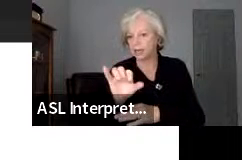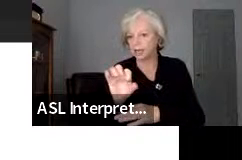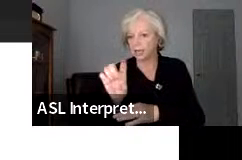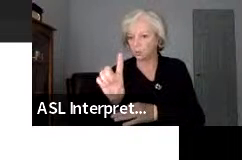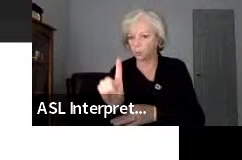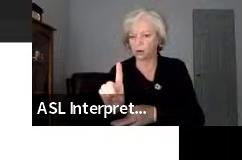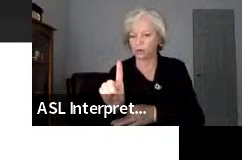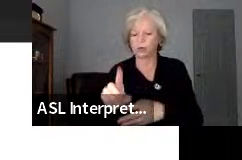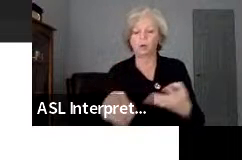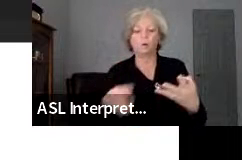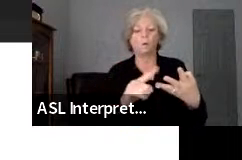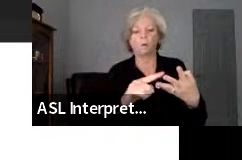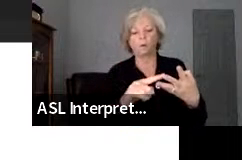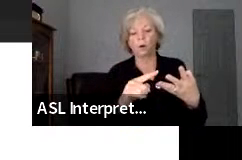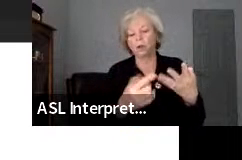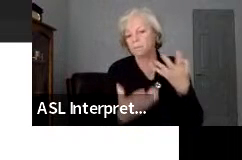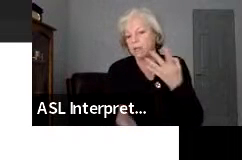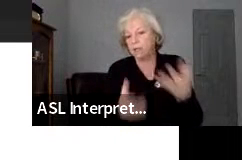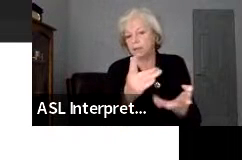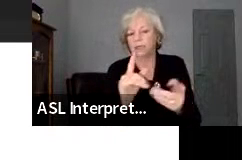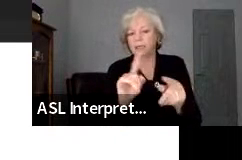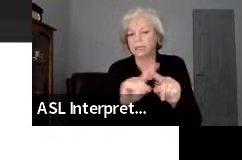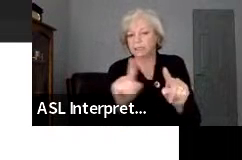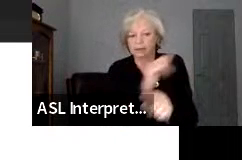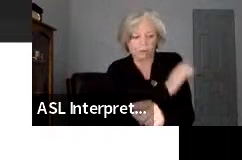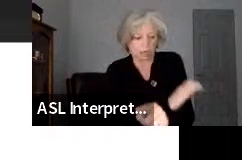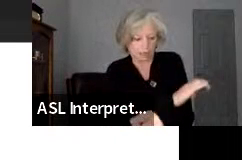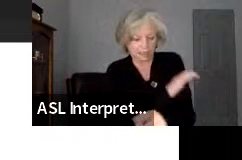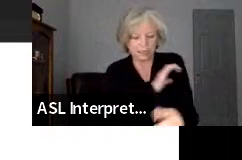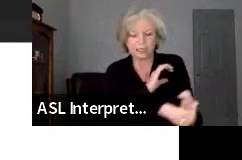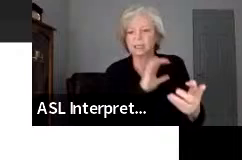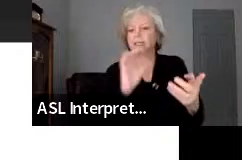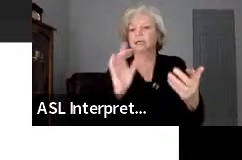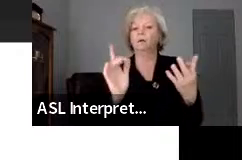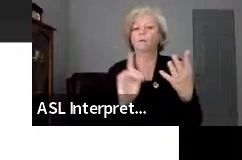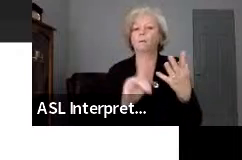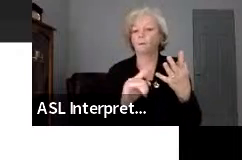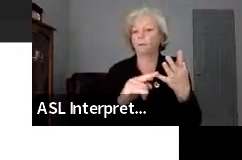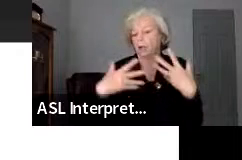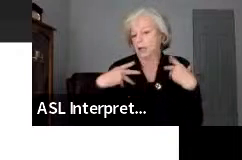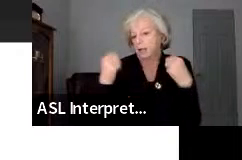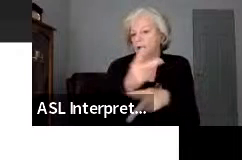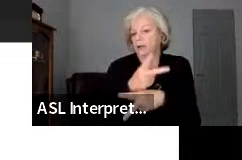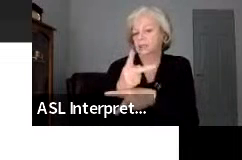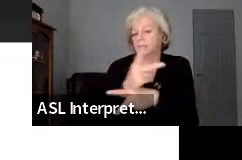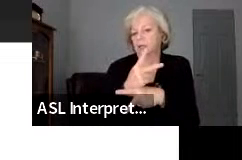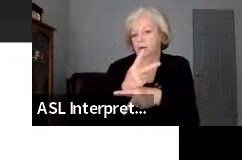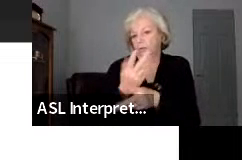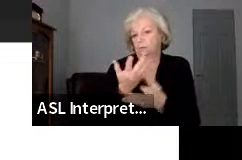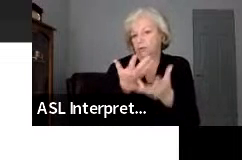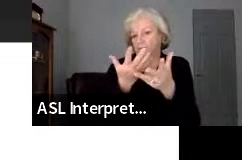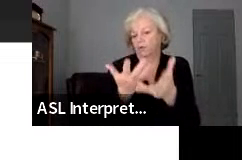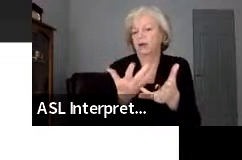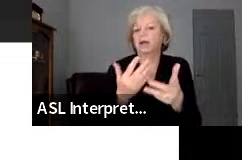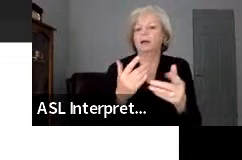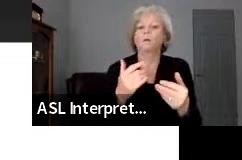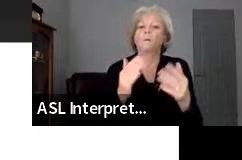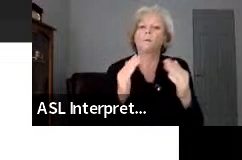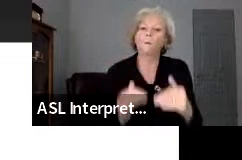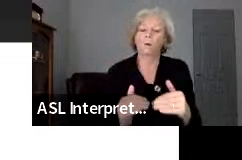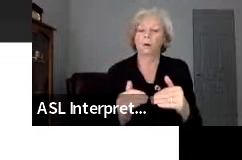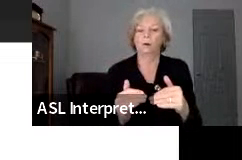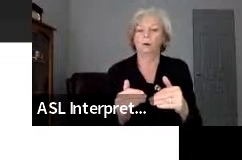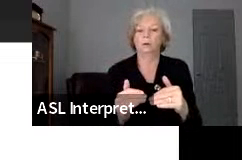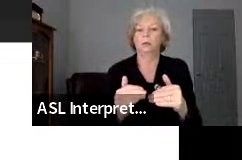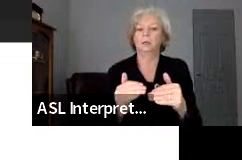different area, or to a healthcare provider or a medical home. So there's a lot of different ways that